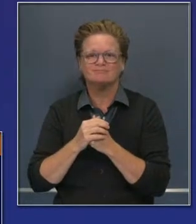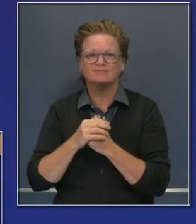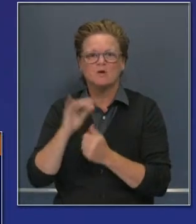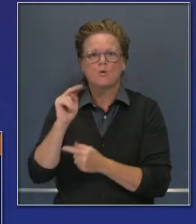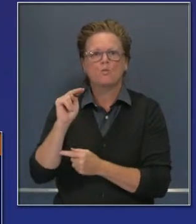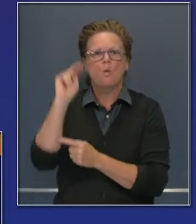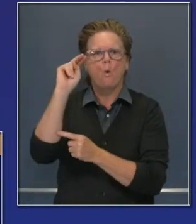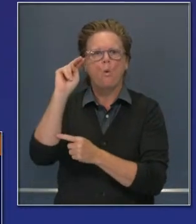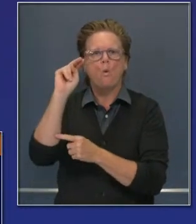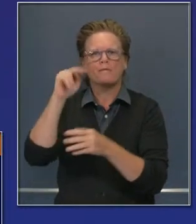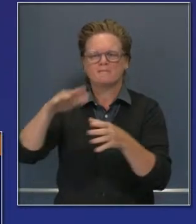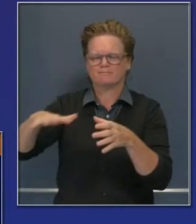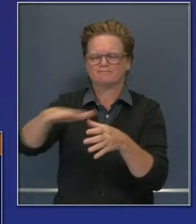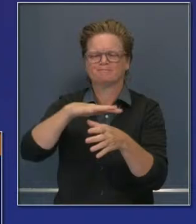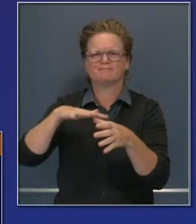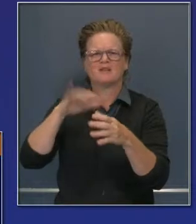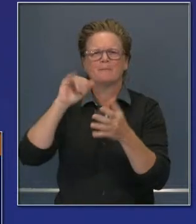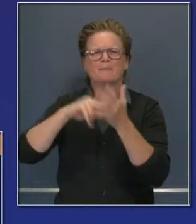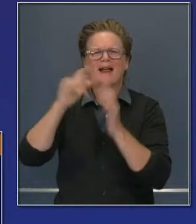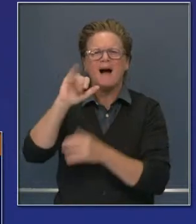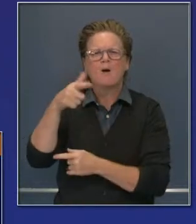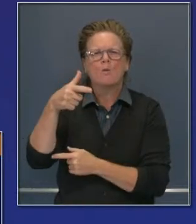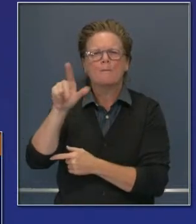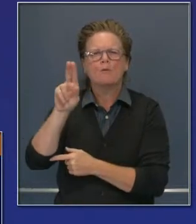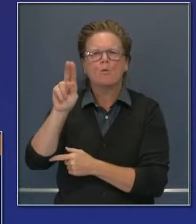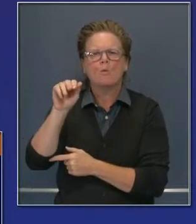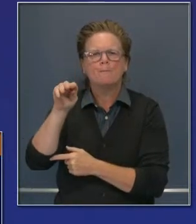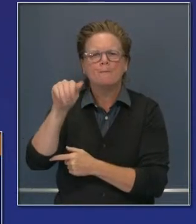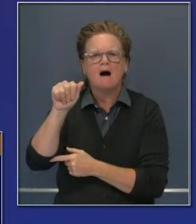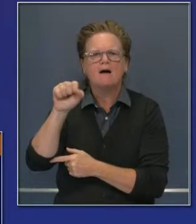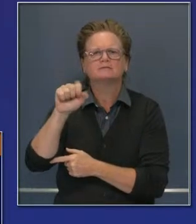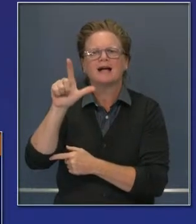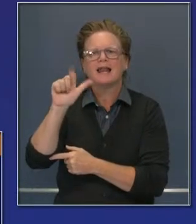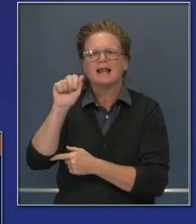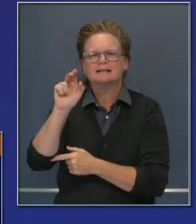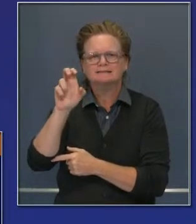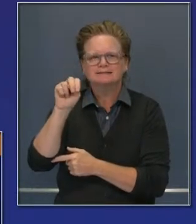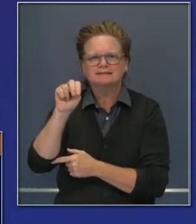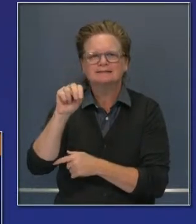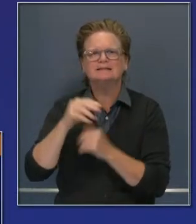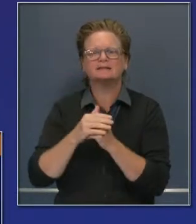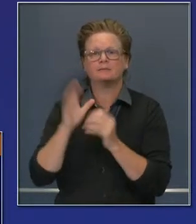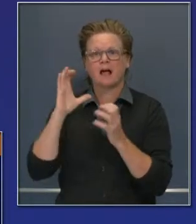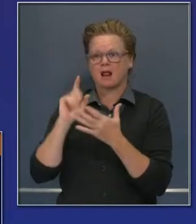counties. Last week you saw 36% containment,